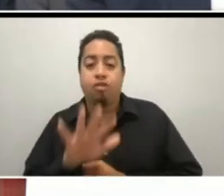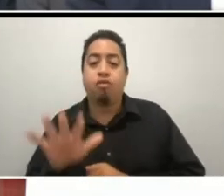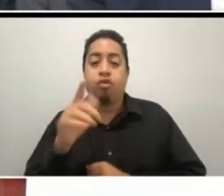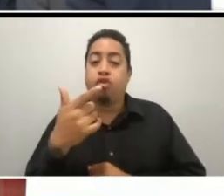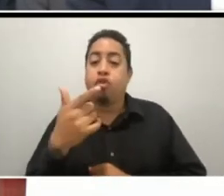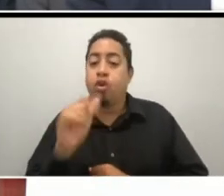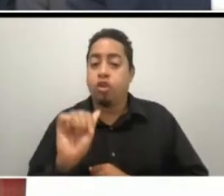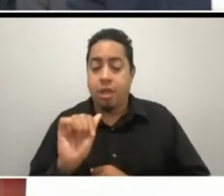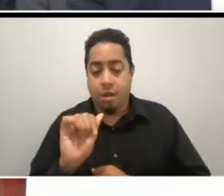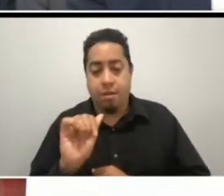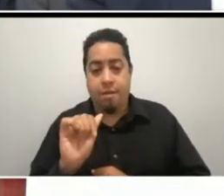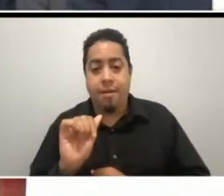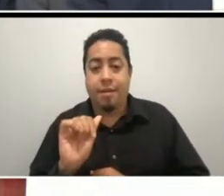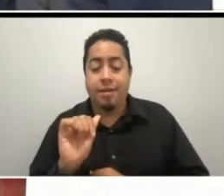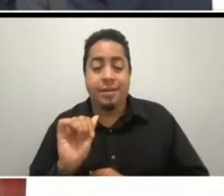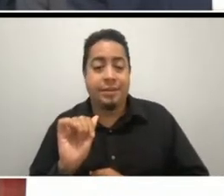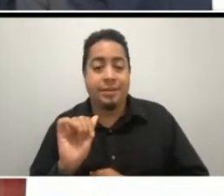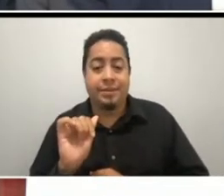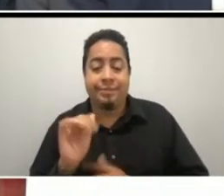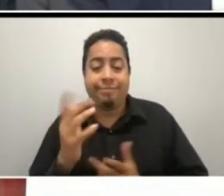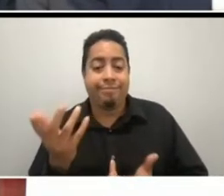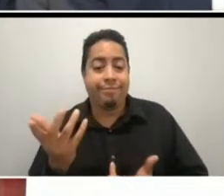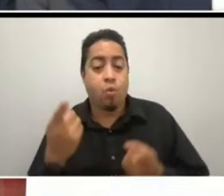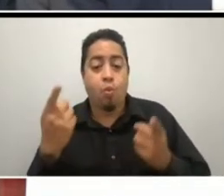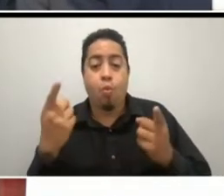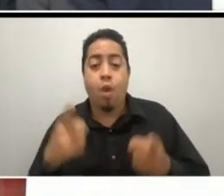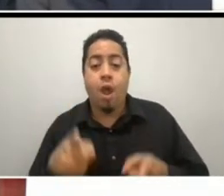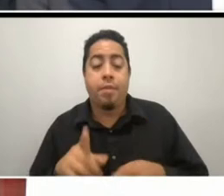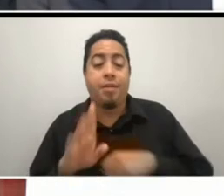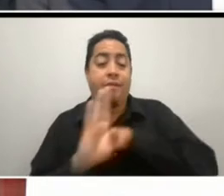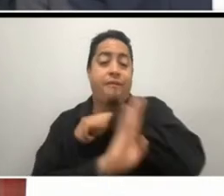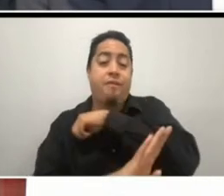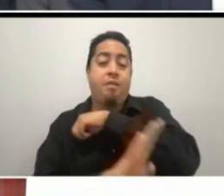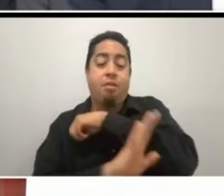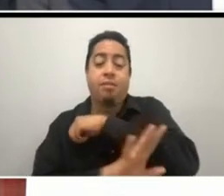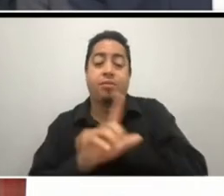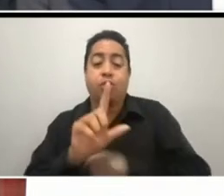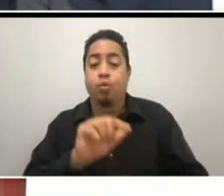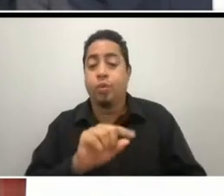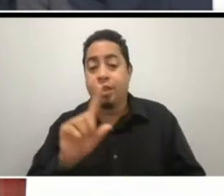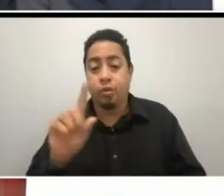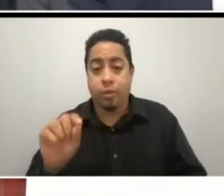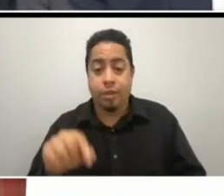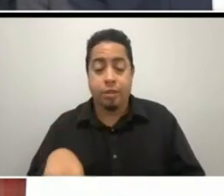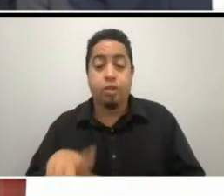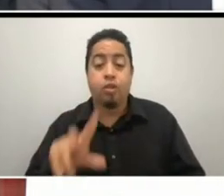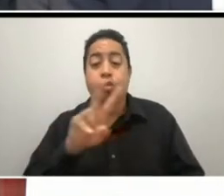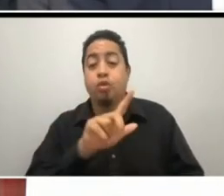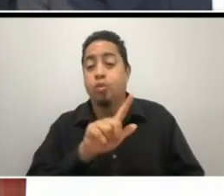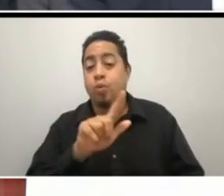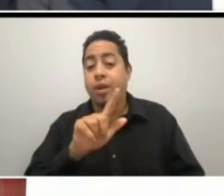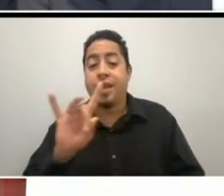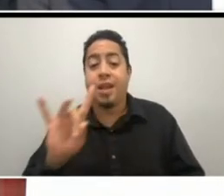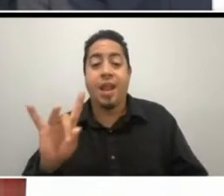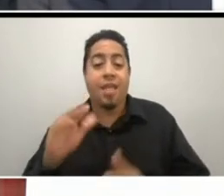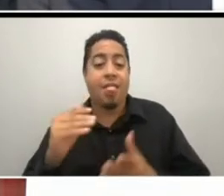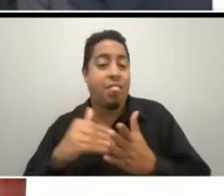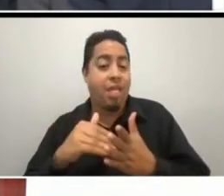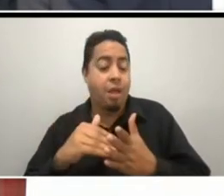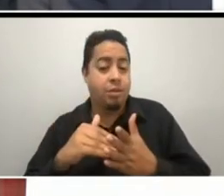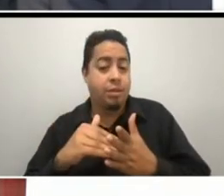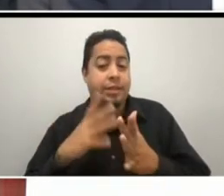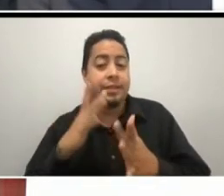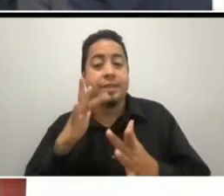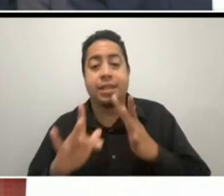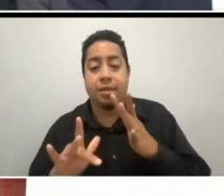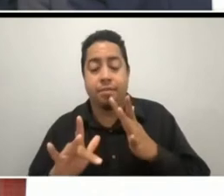in a nutshell, what happened in fall of 2020 is that 28,000 Georgians skipped the presidential race, and